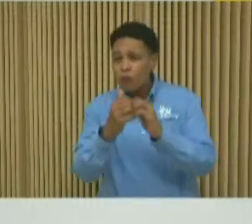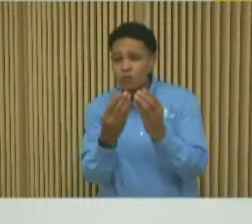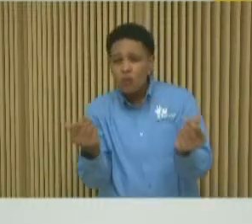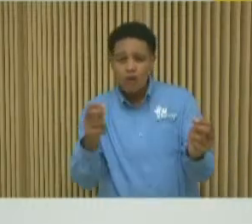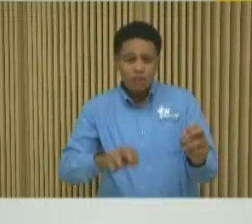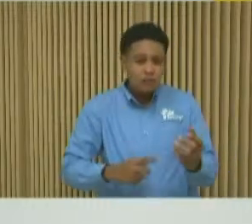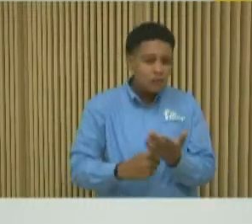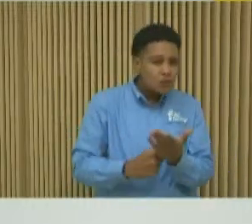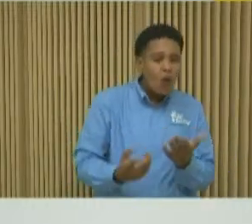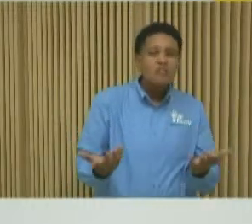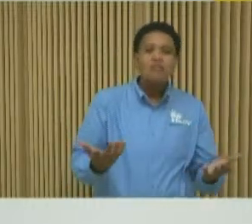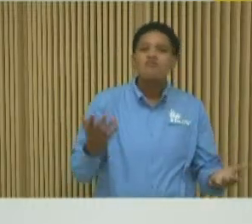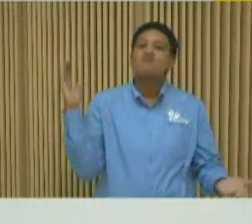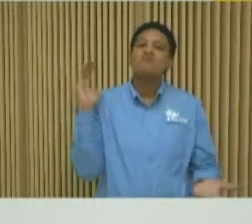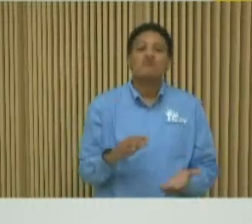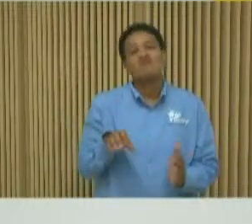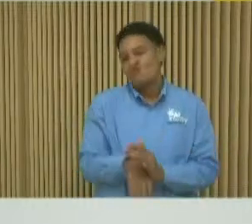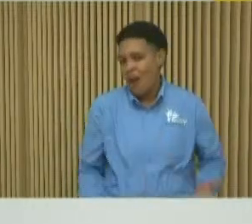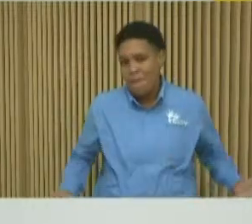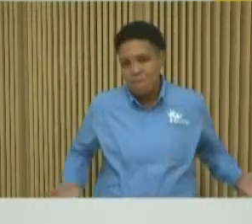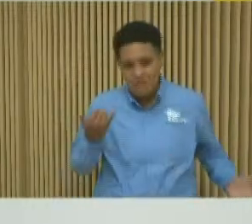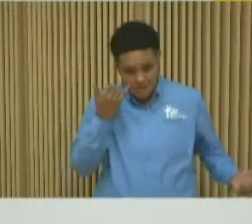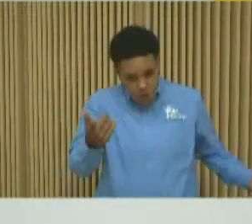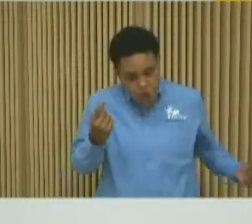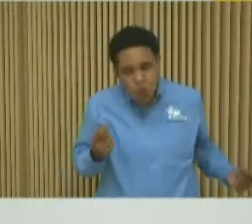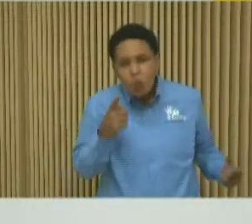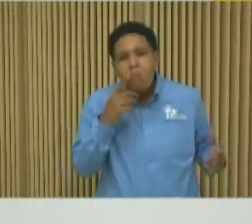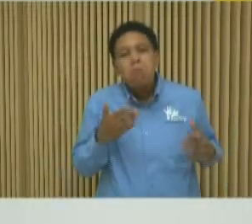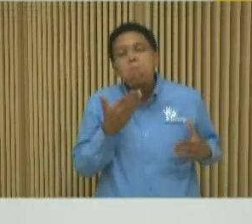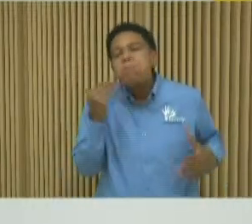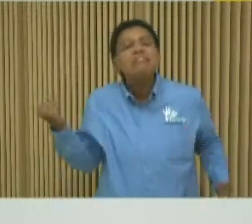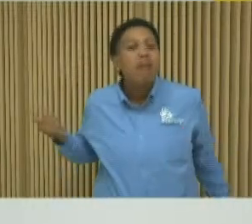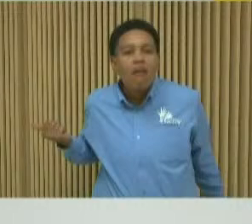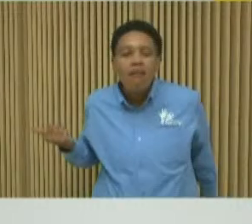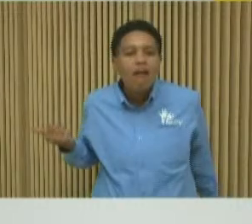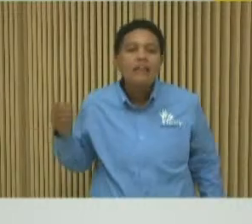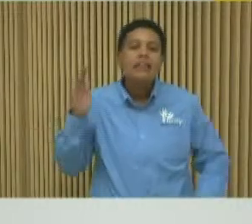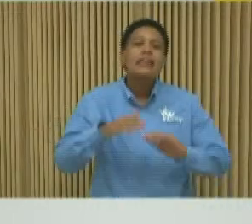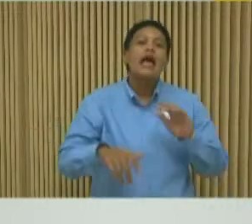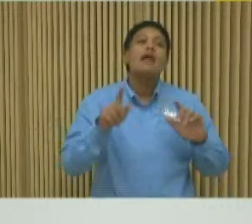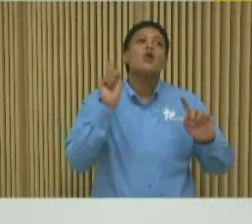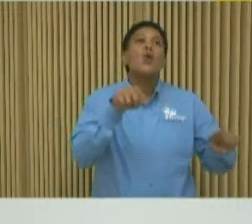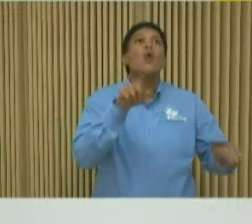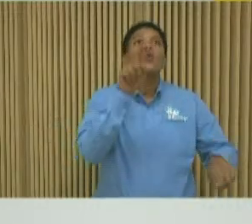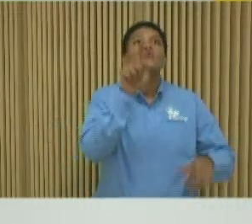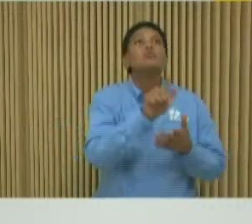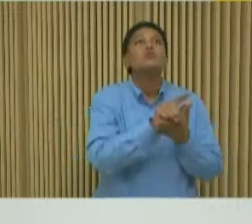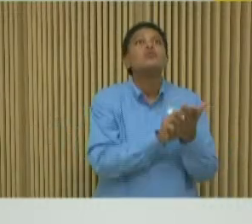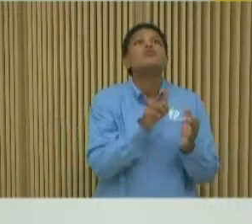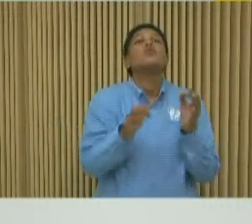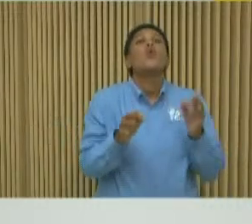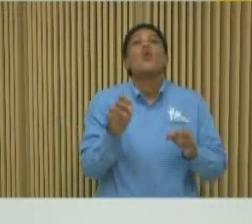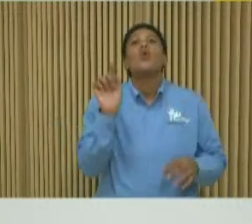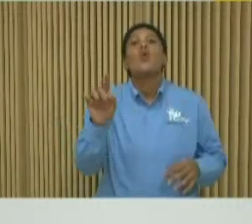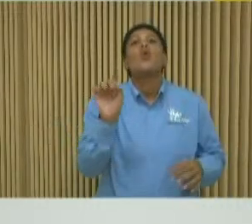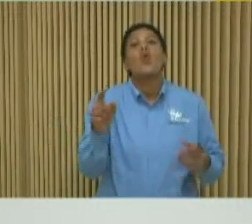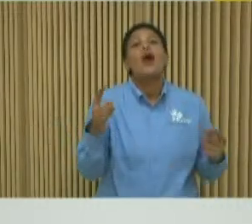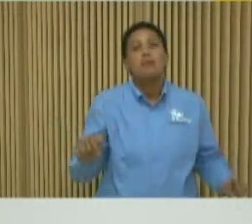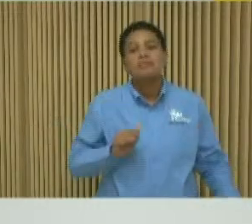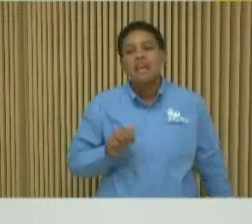into consideration because it is much, much better than resorting to litigation. I will